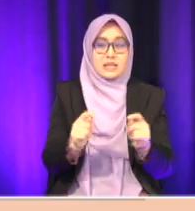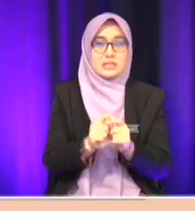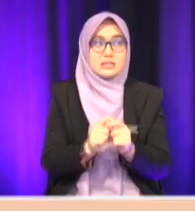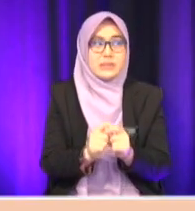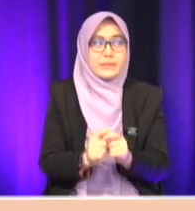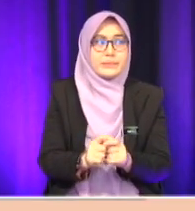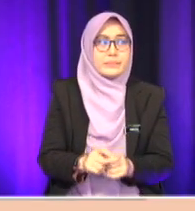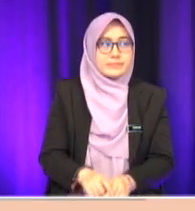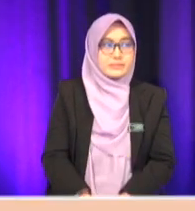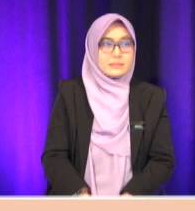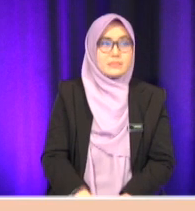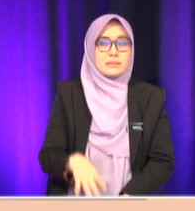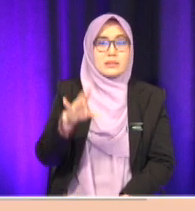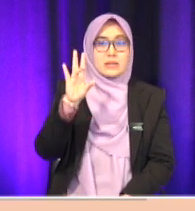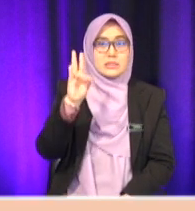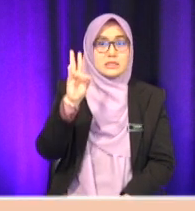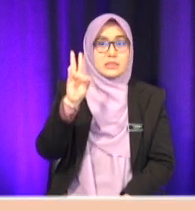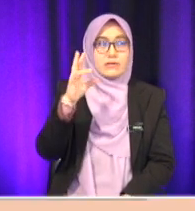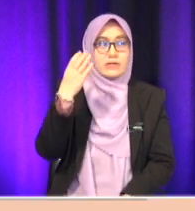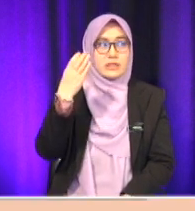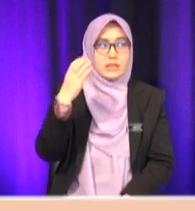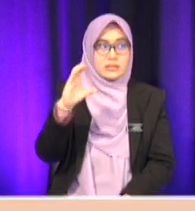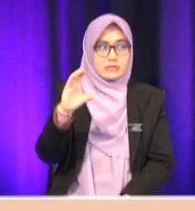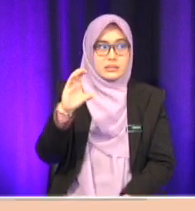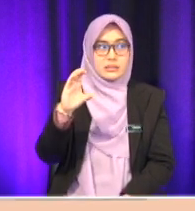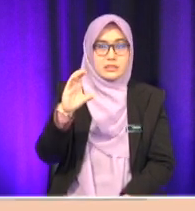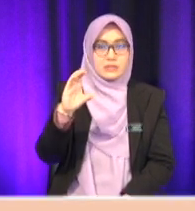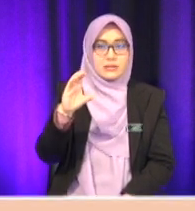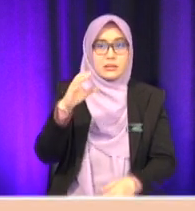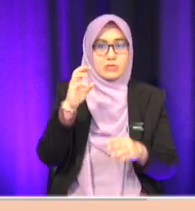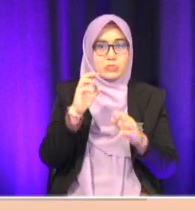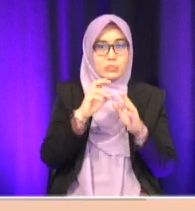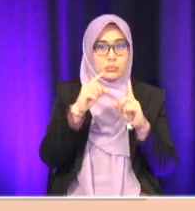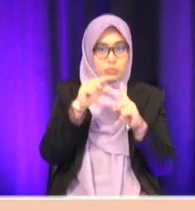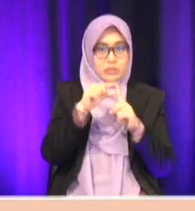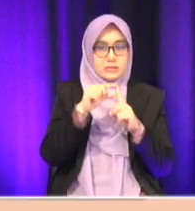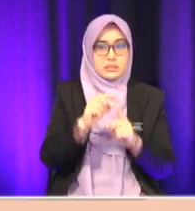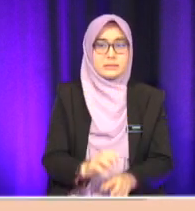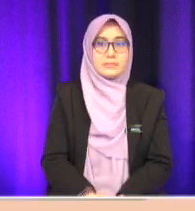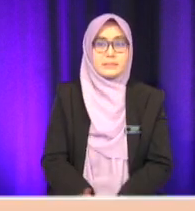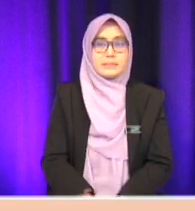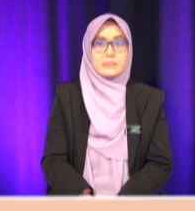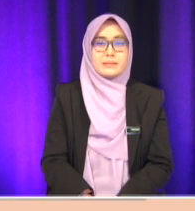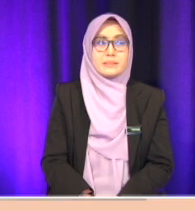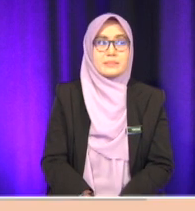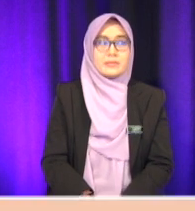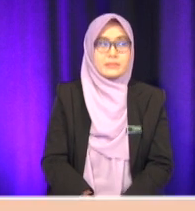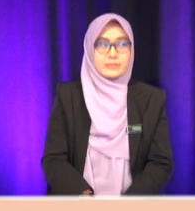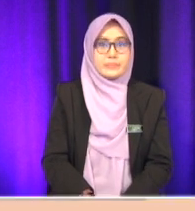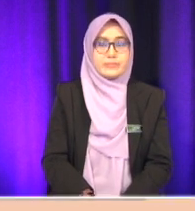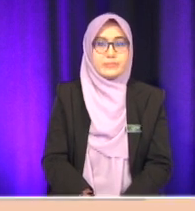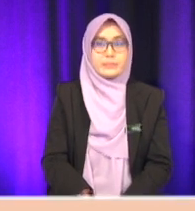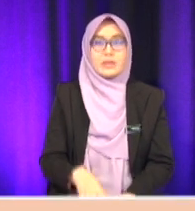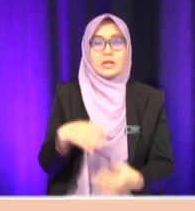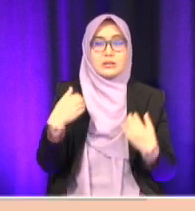700 words, meaning 1 page. Okay. Okay. So here, 8 questions with 4 possible options. 4,